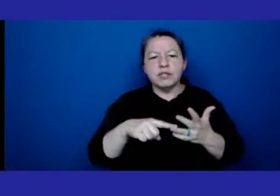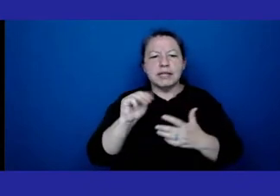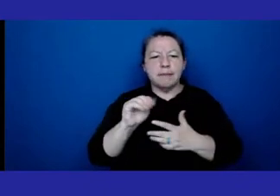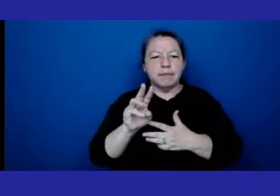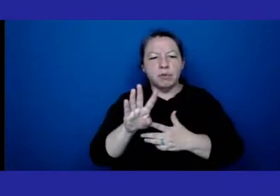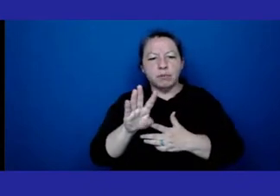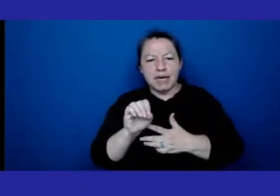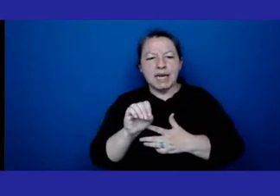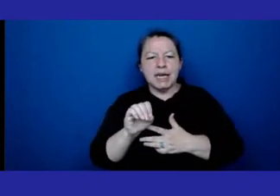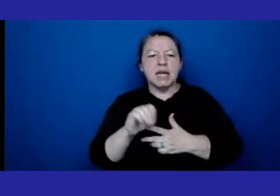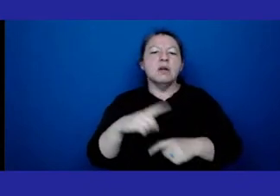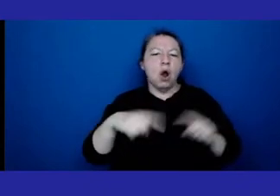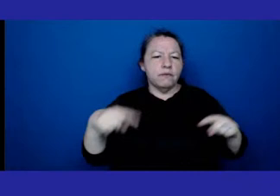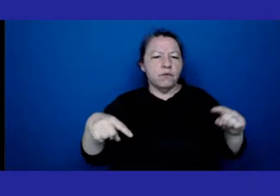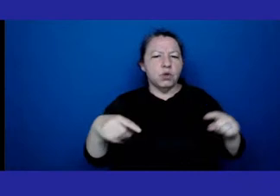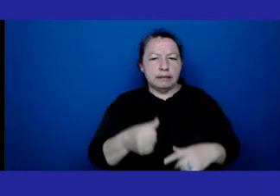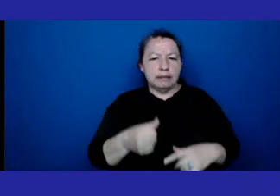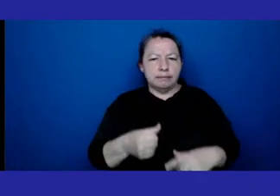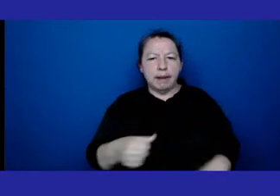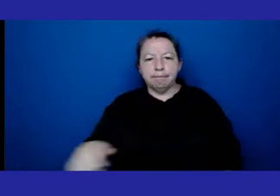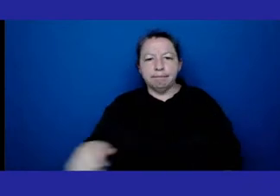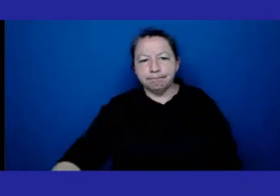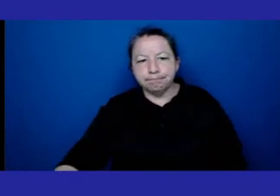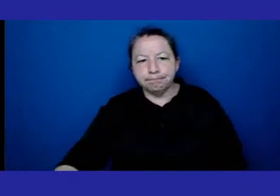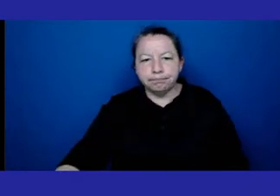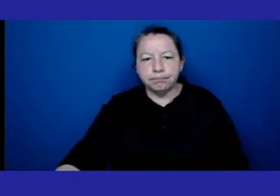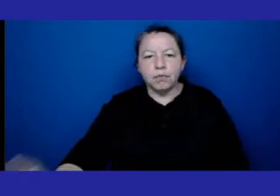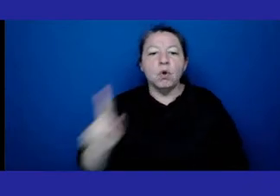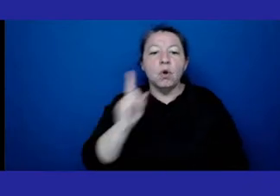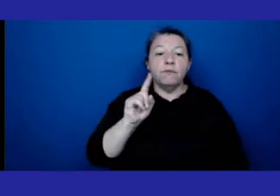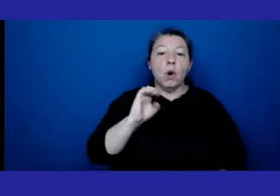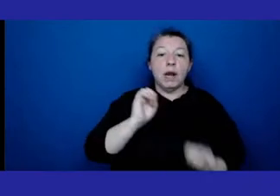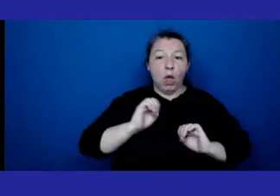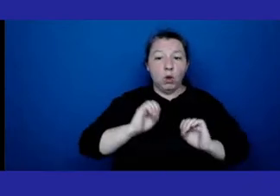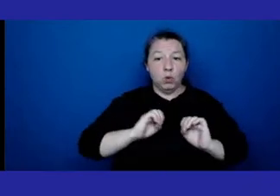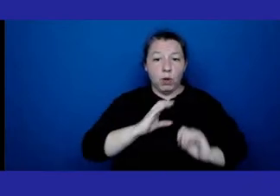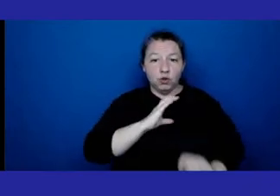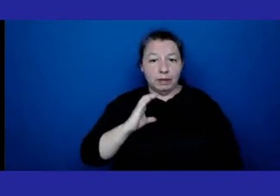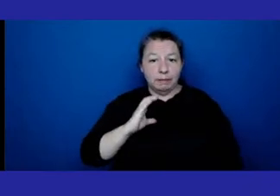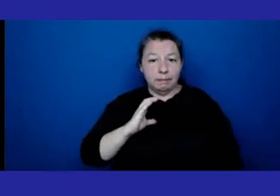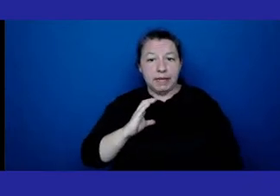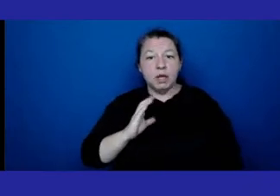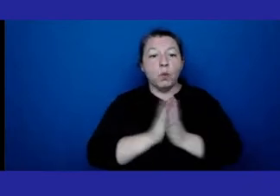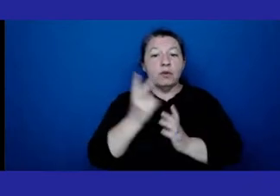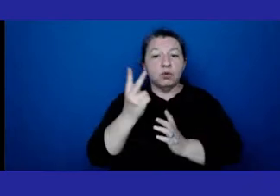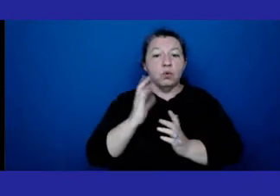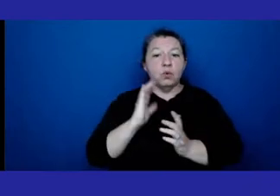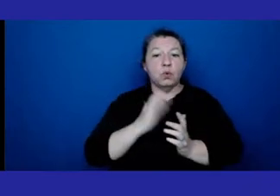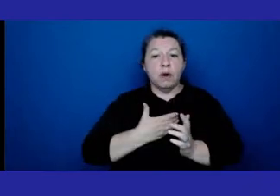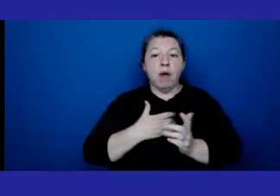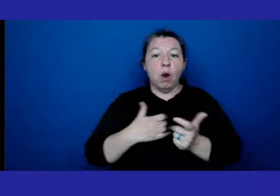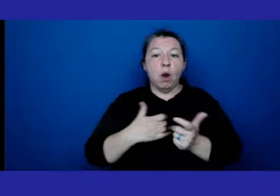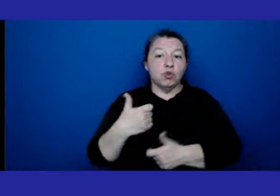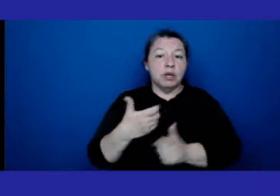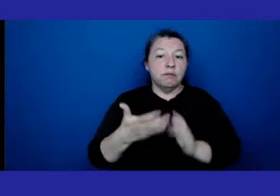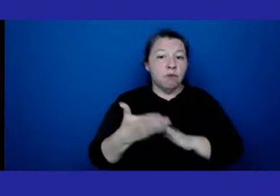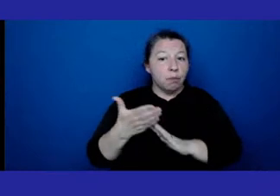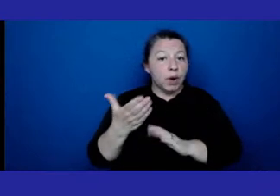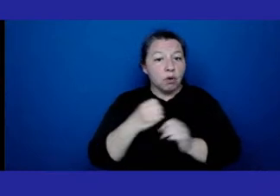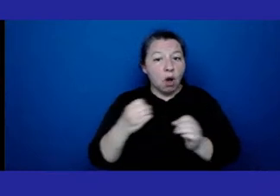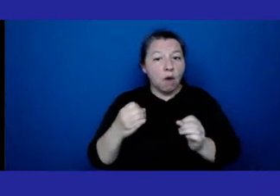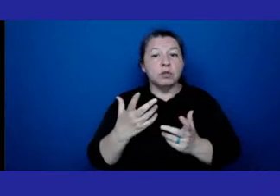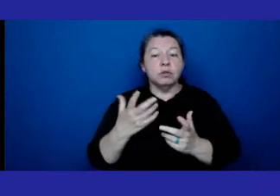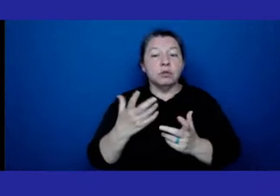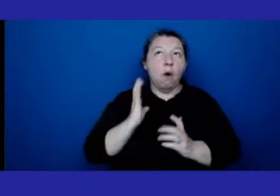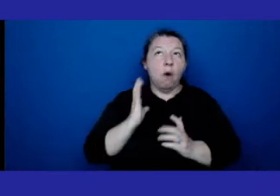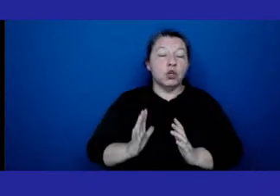diversity spend. For our evaluation committee, we asked two of our chief operating officers to serve as